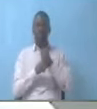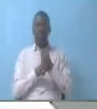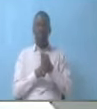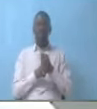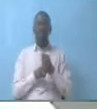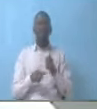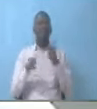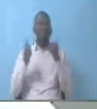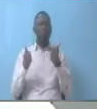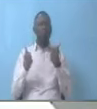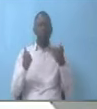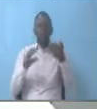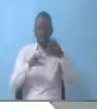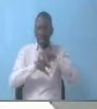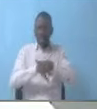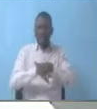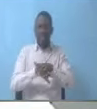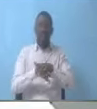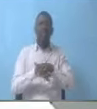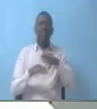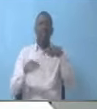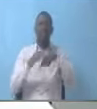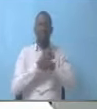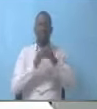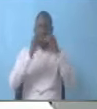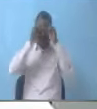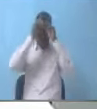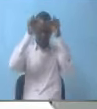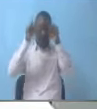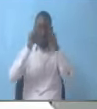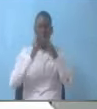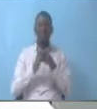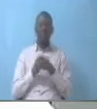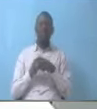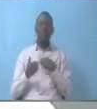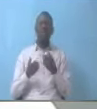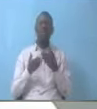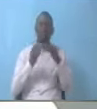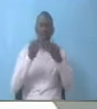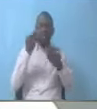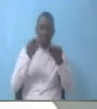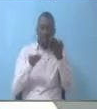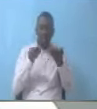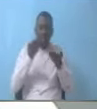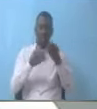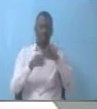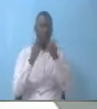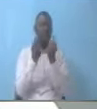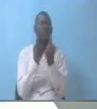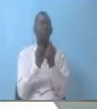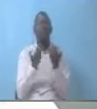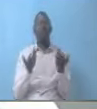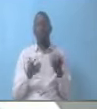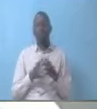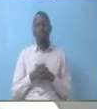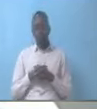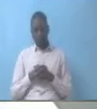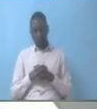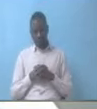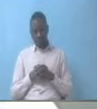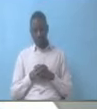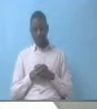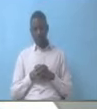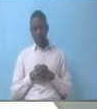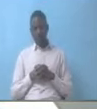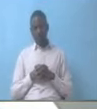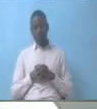in government. Through a system of asset declaration and evaluation. Di lo xamne nak dana gëna wëral nak lu jëm ci wali